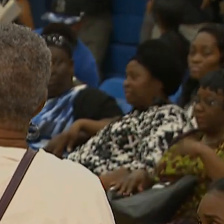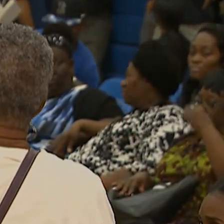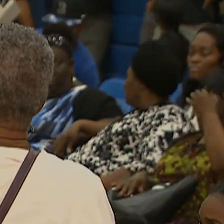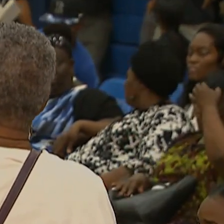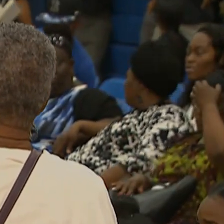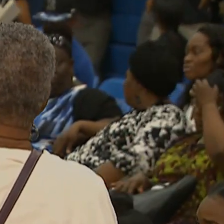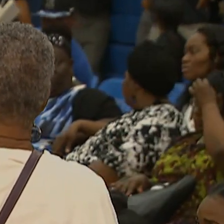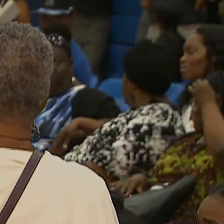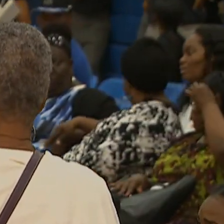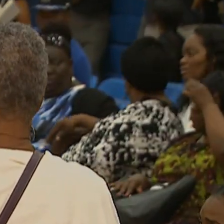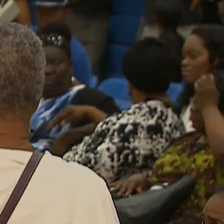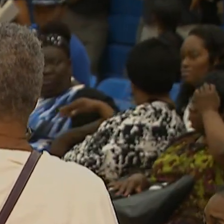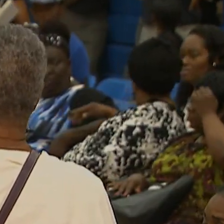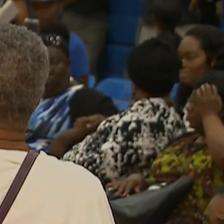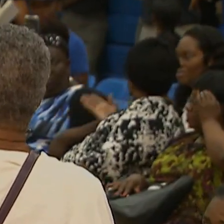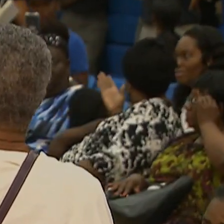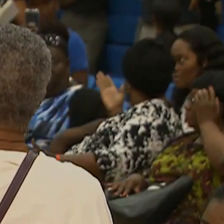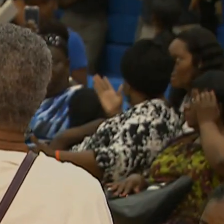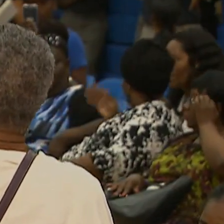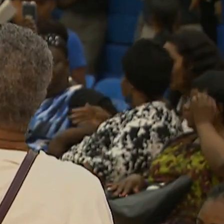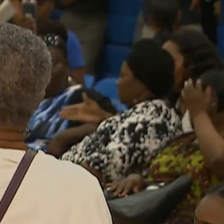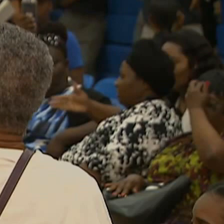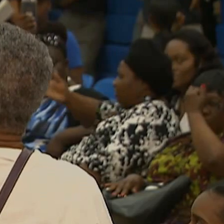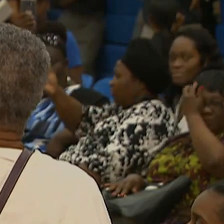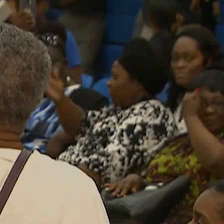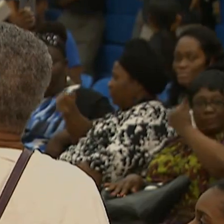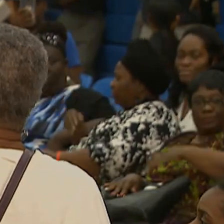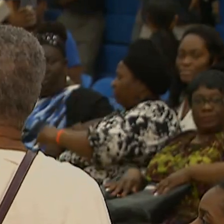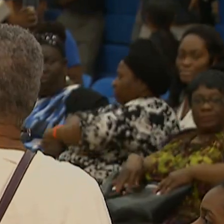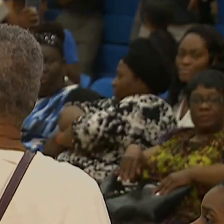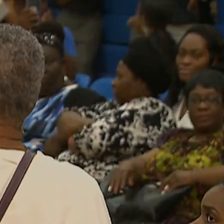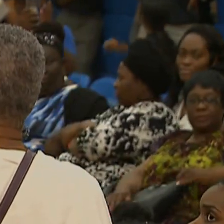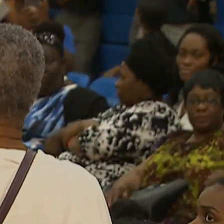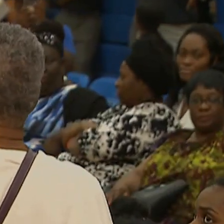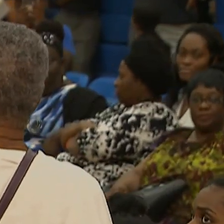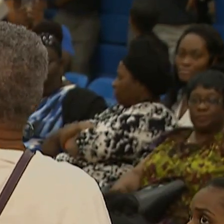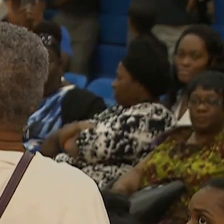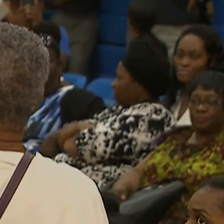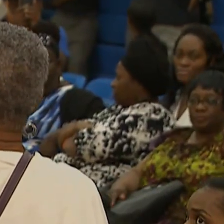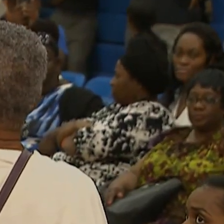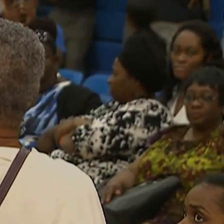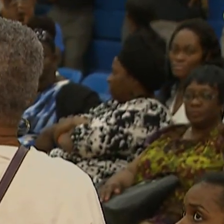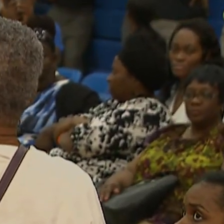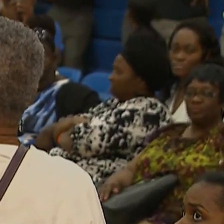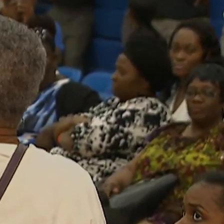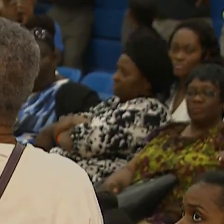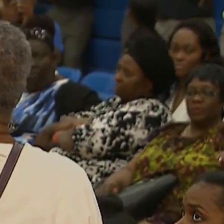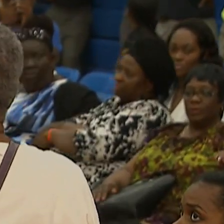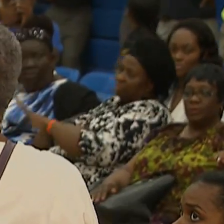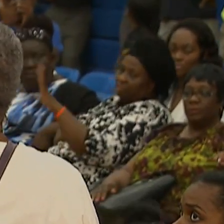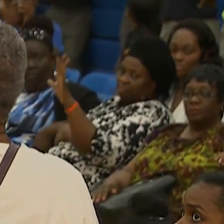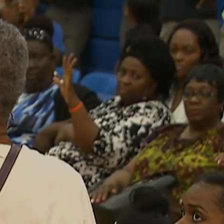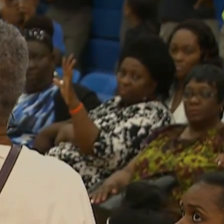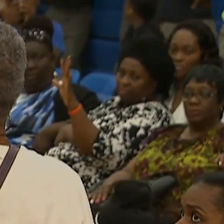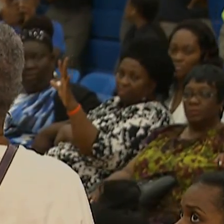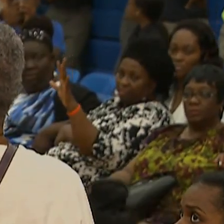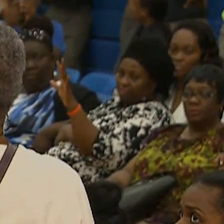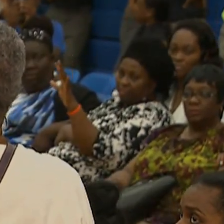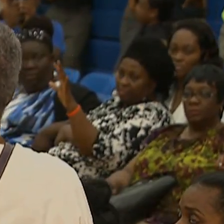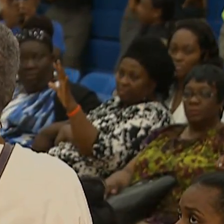year, the gang squad raided the parents' house. He was only 20, and they found the